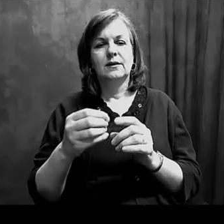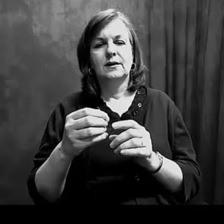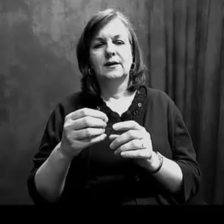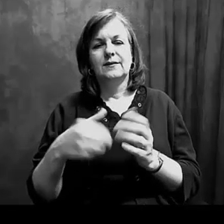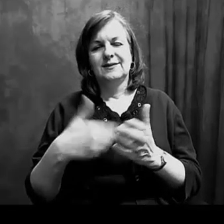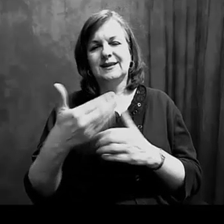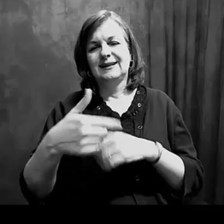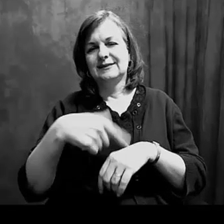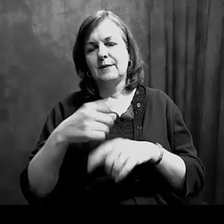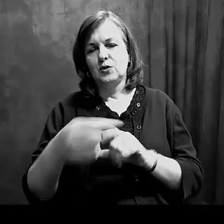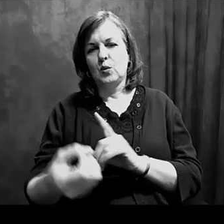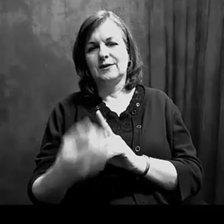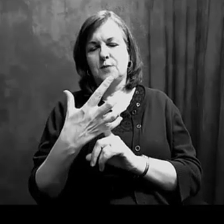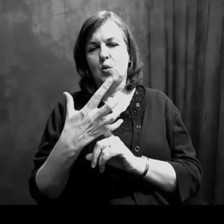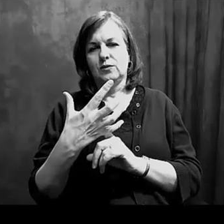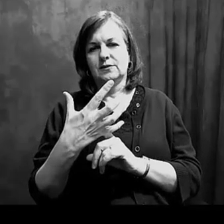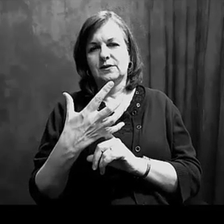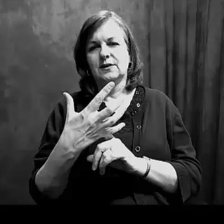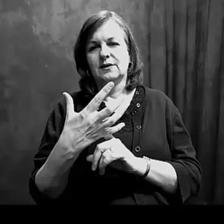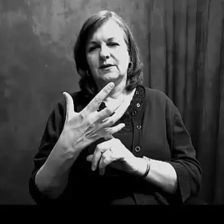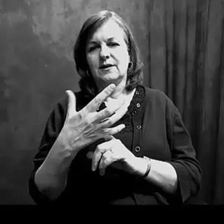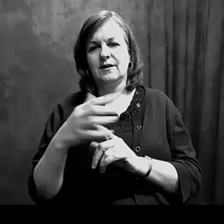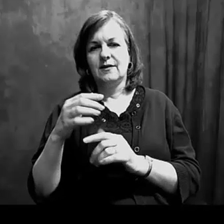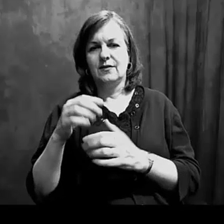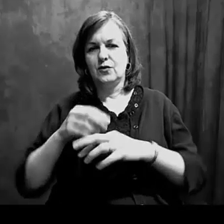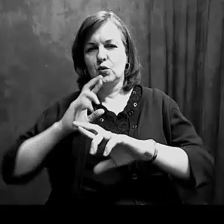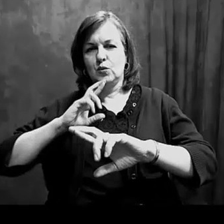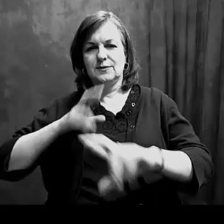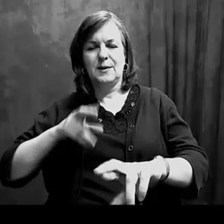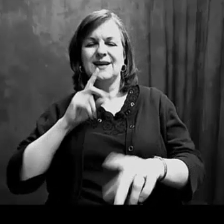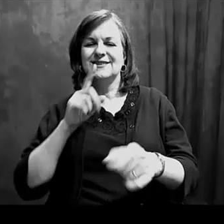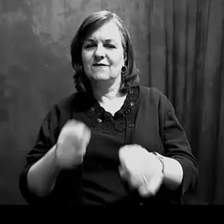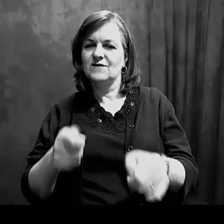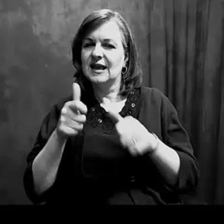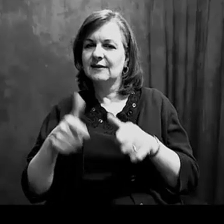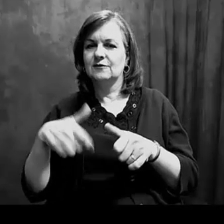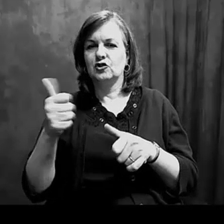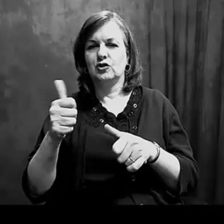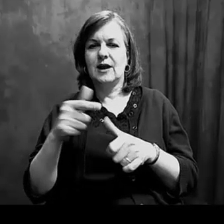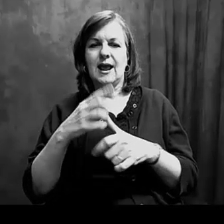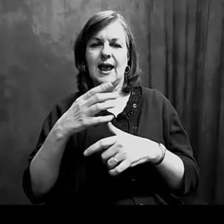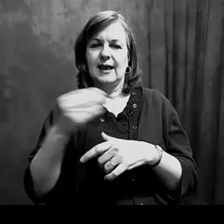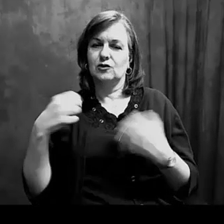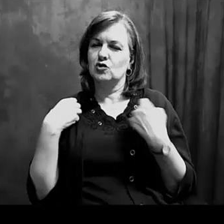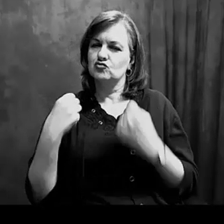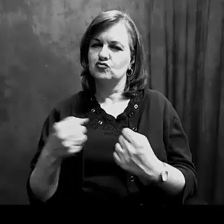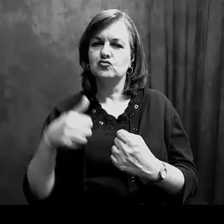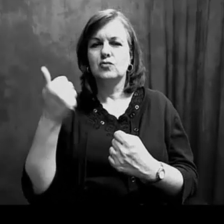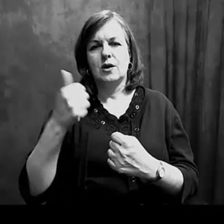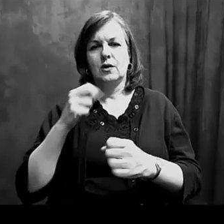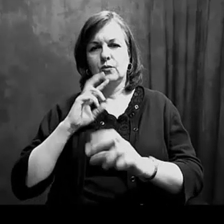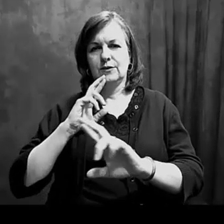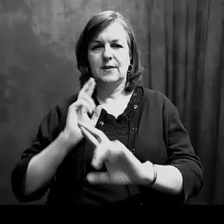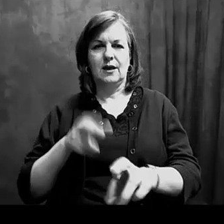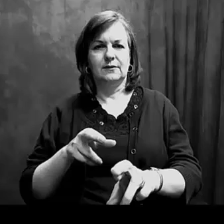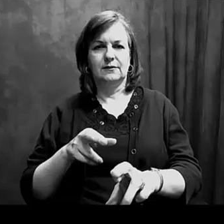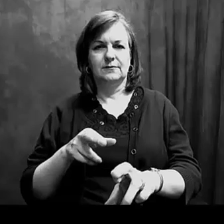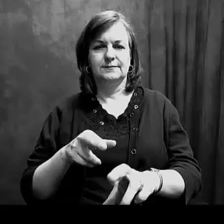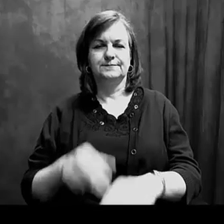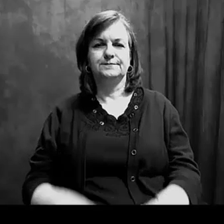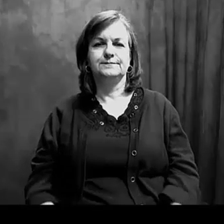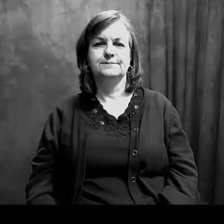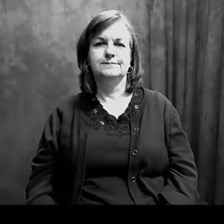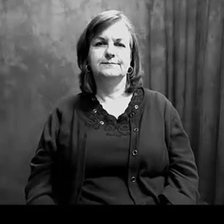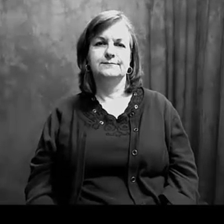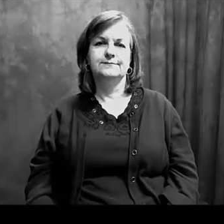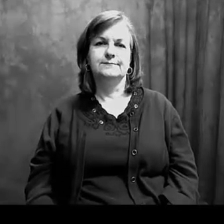exposed to an antigen. And this should be a faster and stronger response